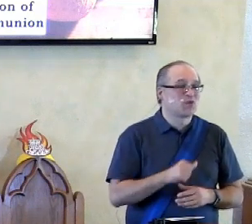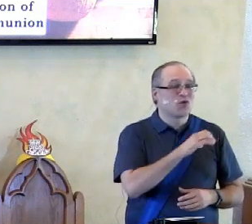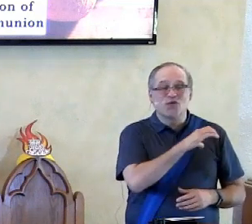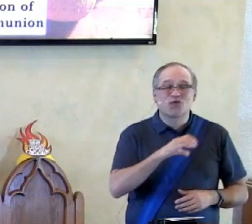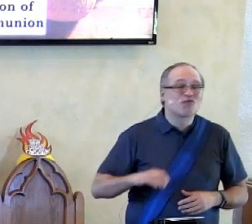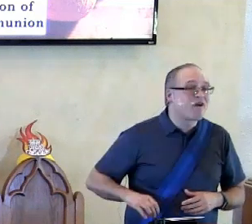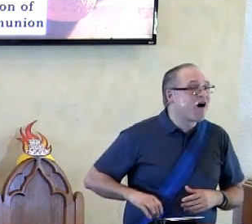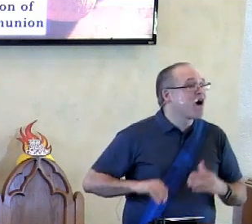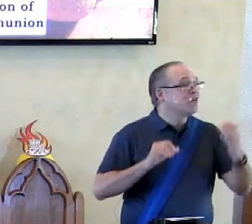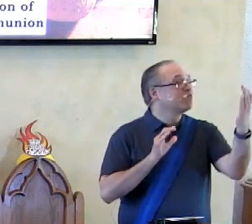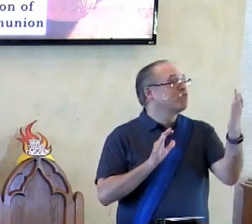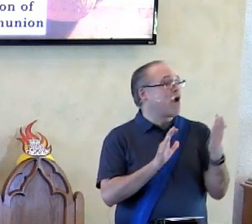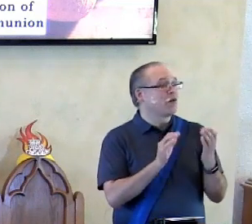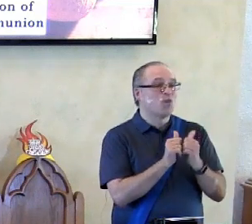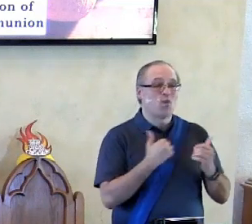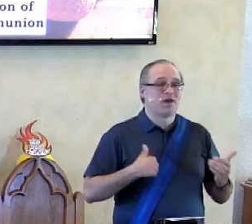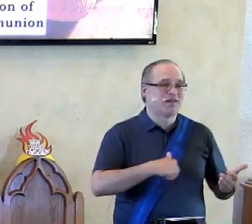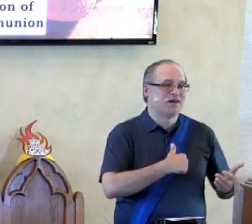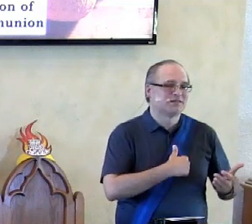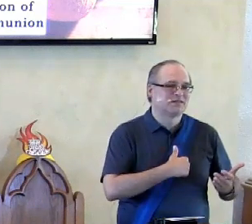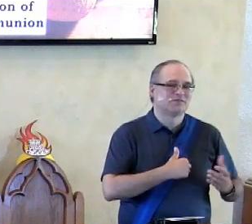Christ with us.